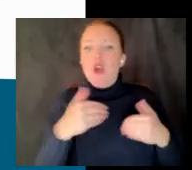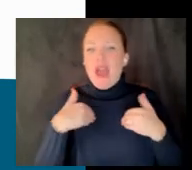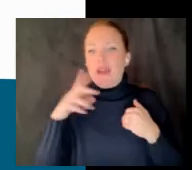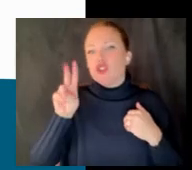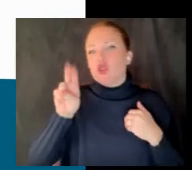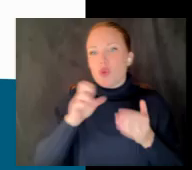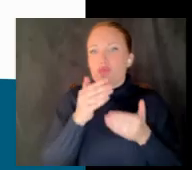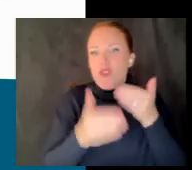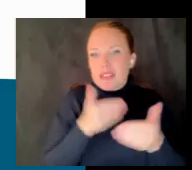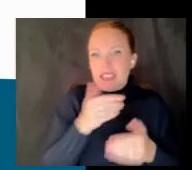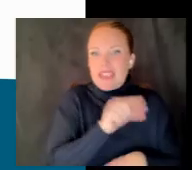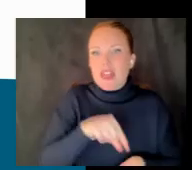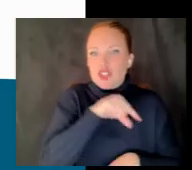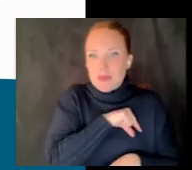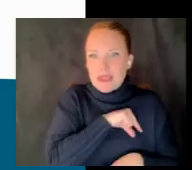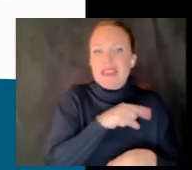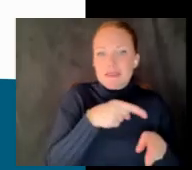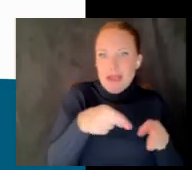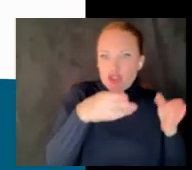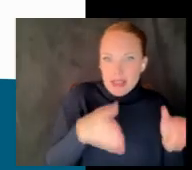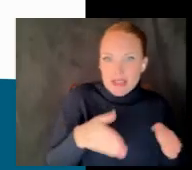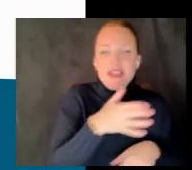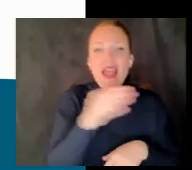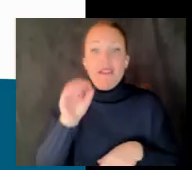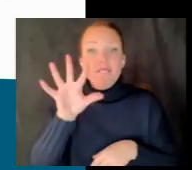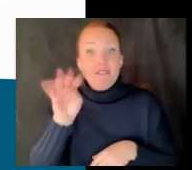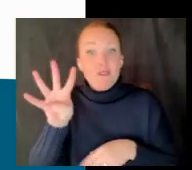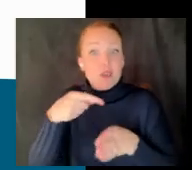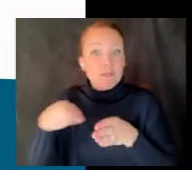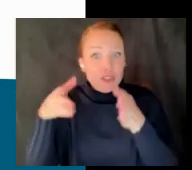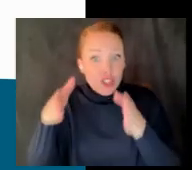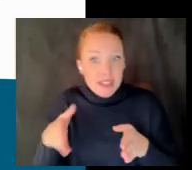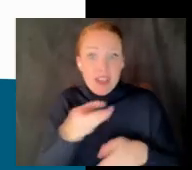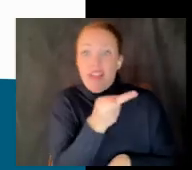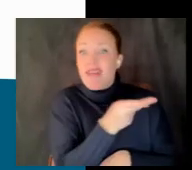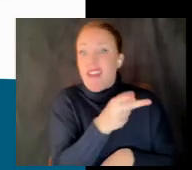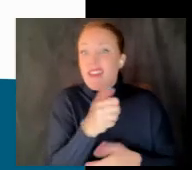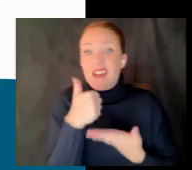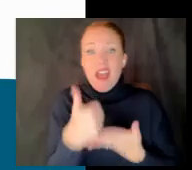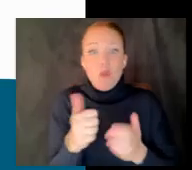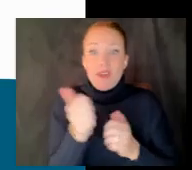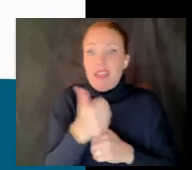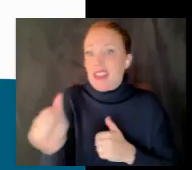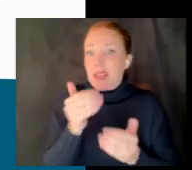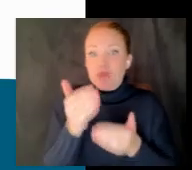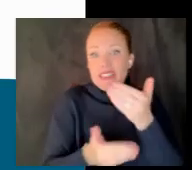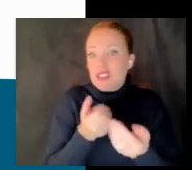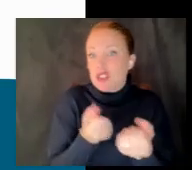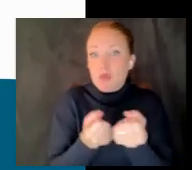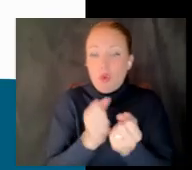and eligibility specialists, as well as a Section 504 specialist that can assist you with any procedural support.